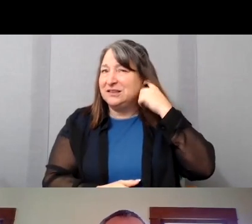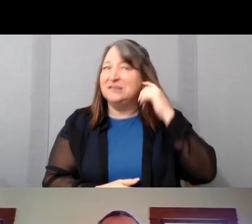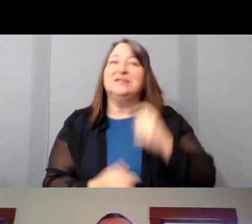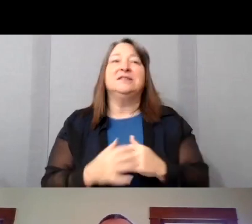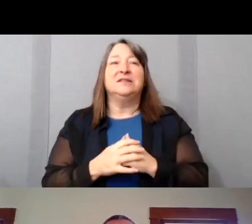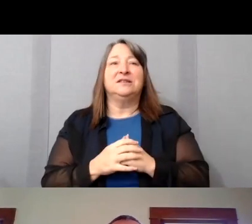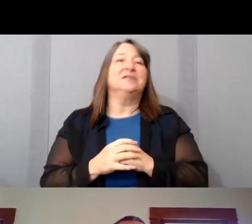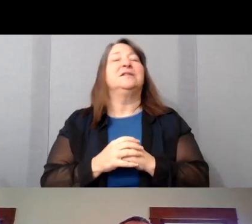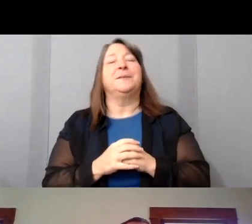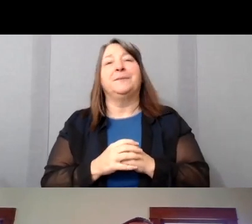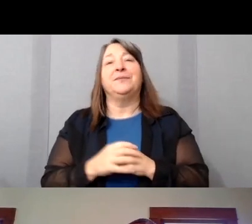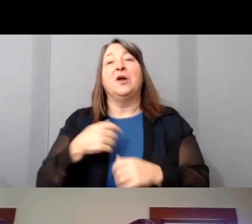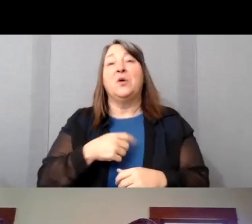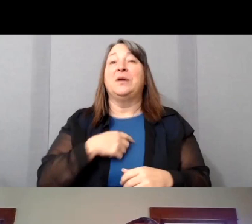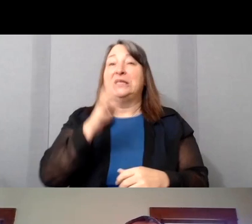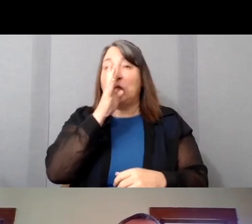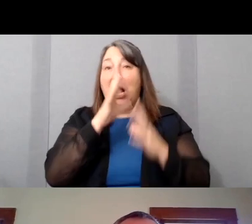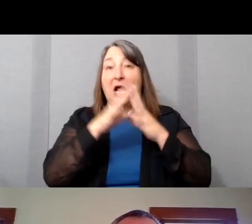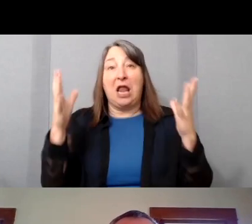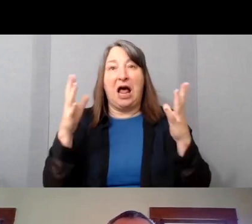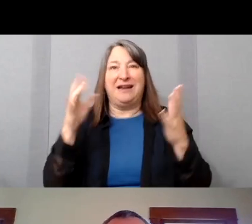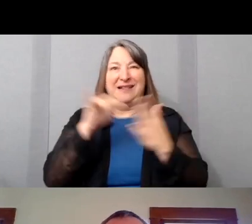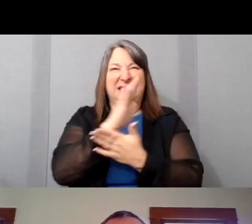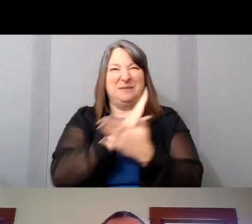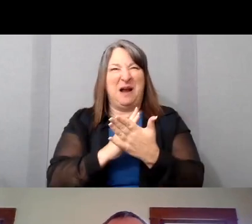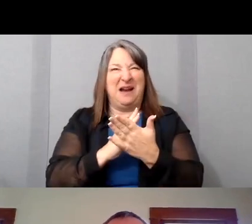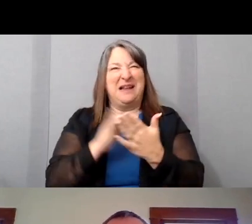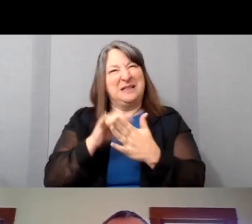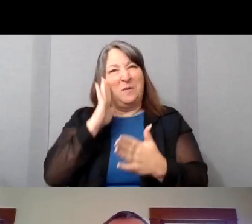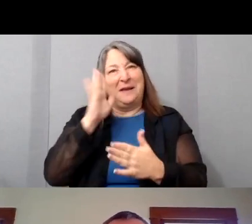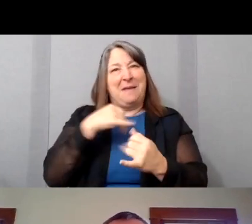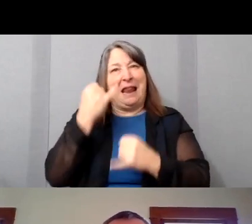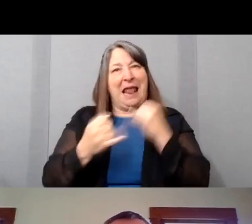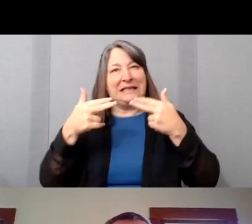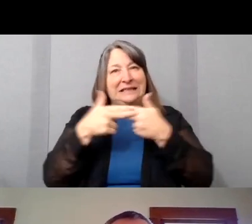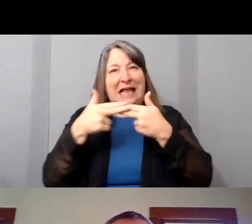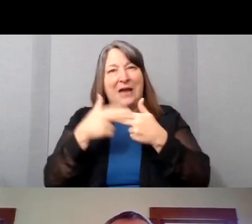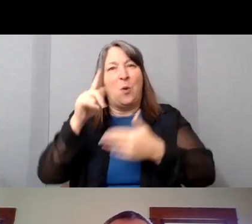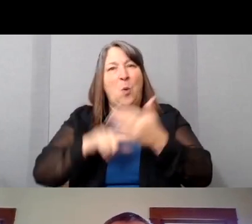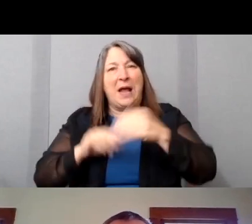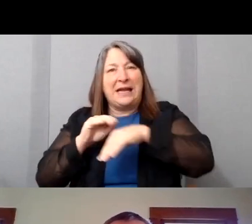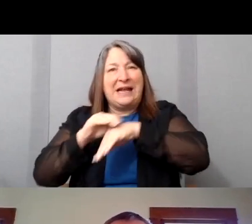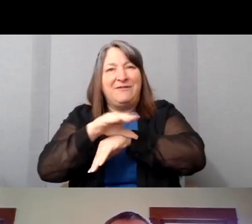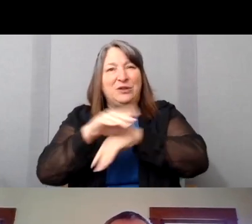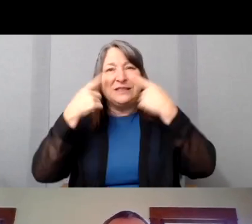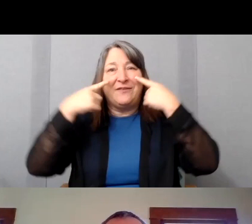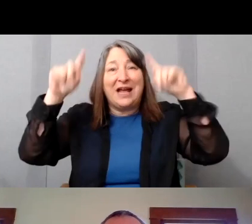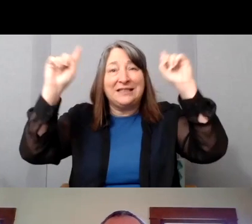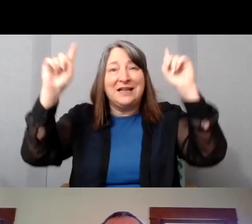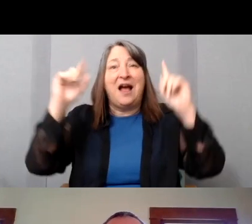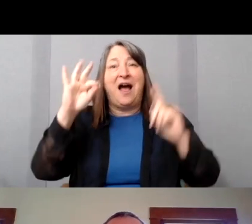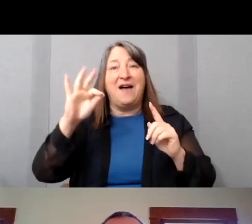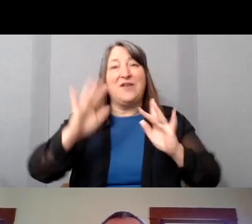So we talk a lot in this supplement, and I think this is where I'm going to end, is kind of what influences the effectiveness of virtual mentoring,